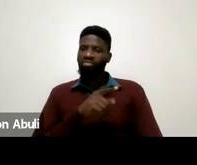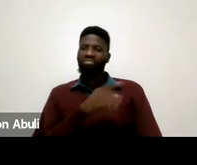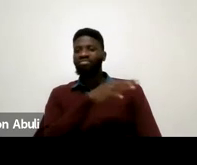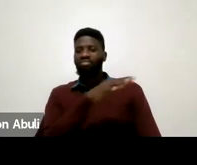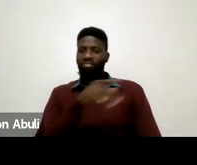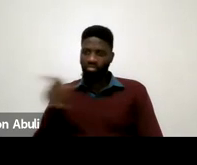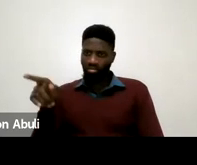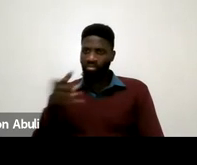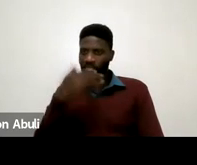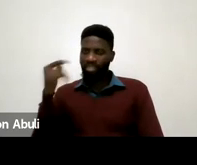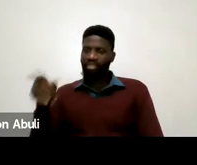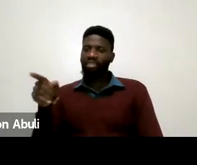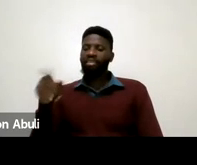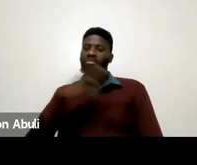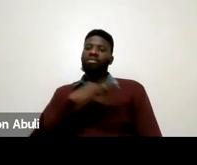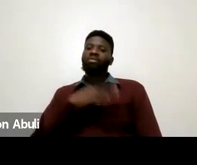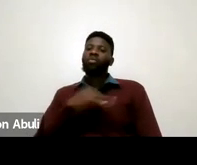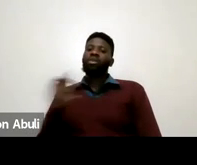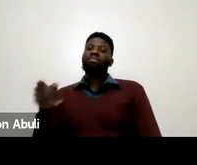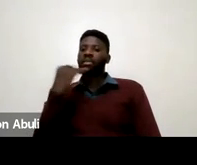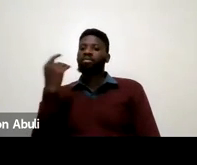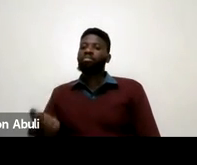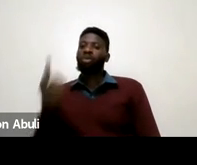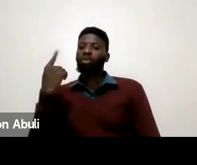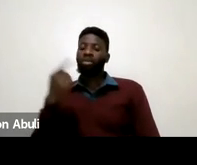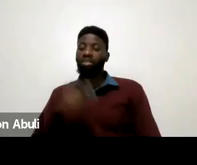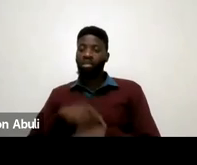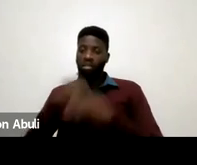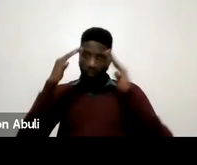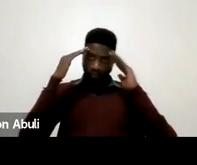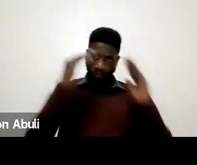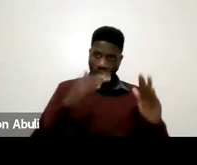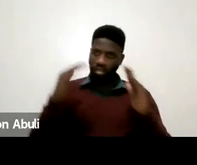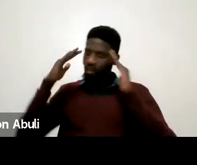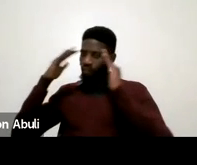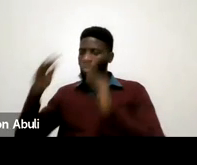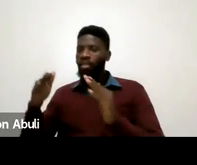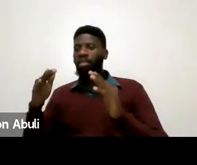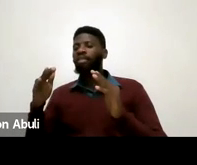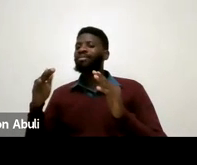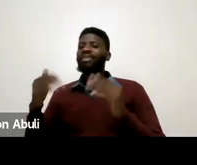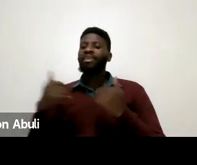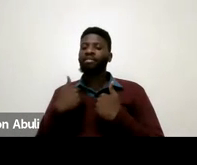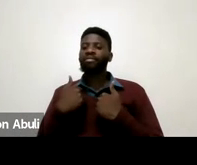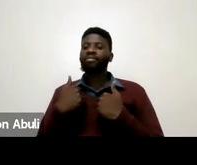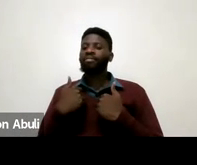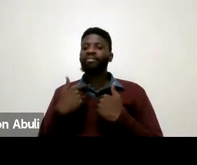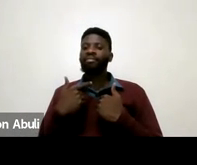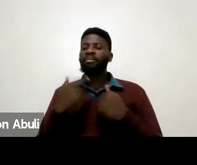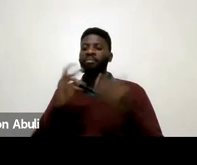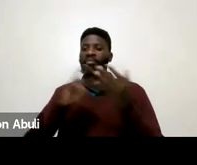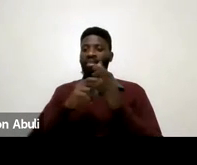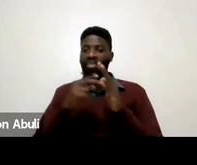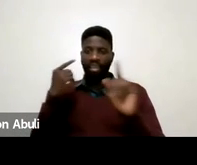should start another thing that will be lucrative. When you start having divided attention and start to be driven away from your